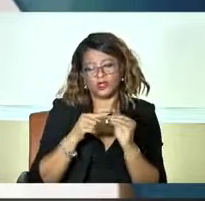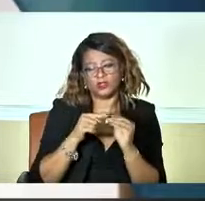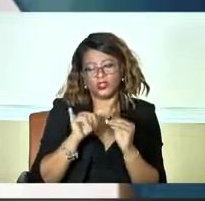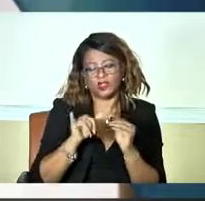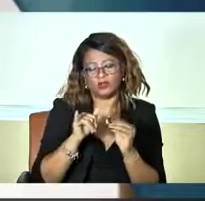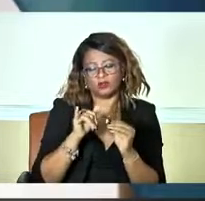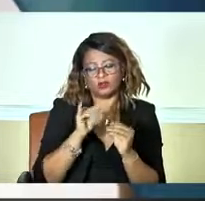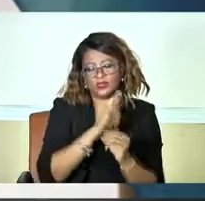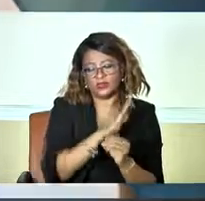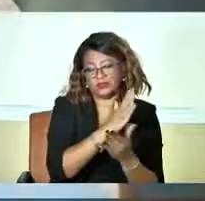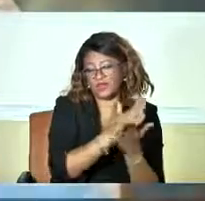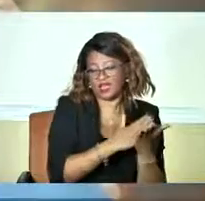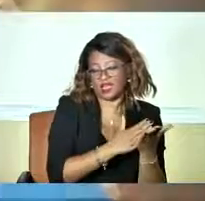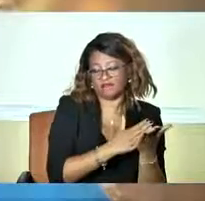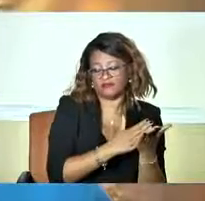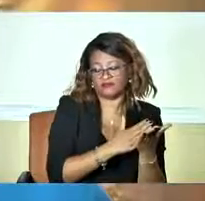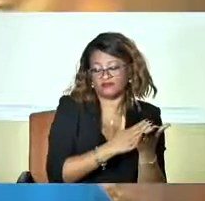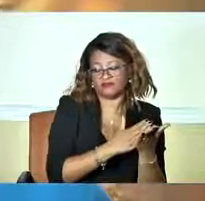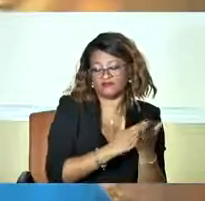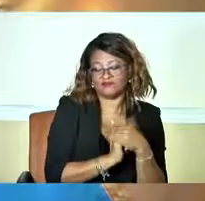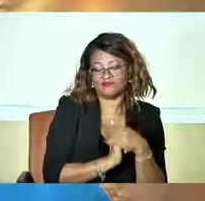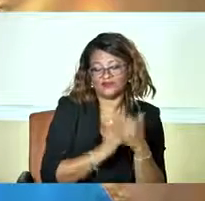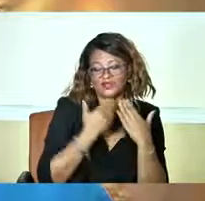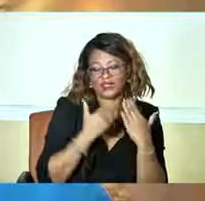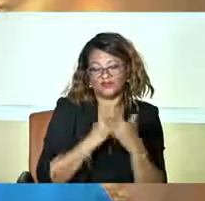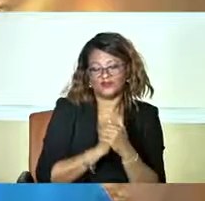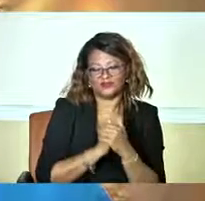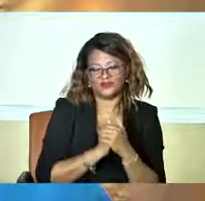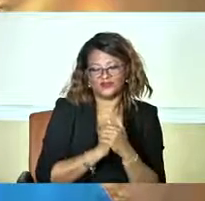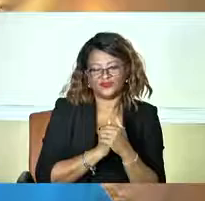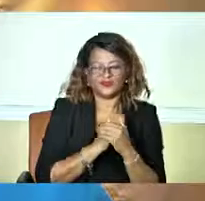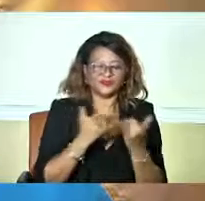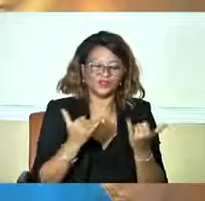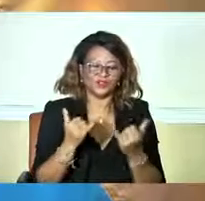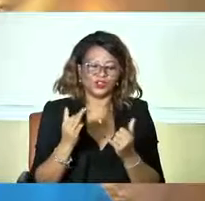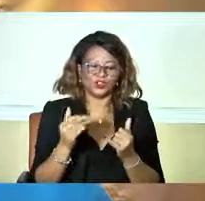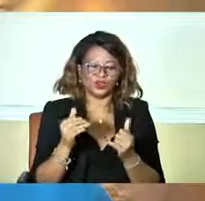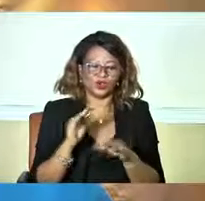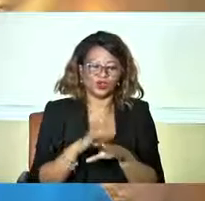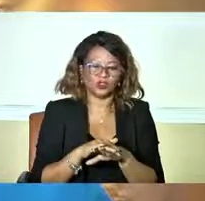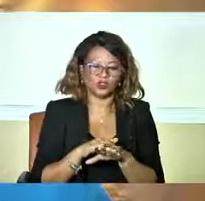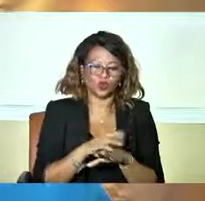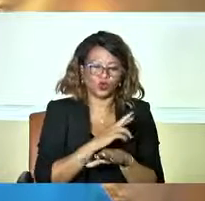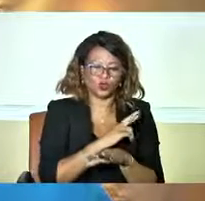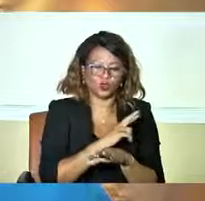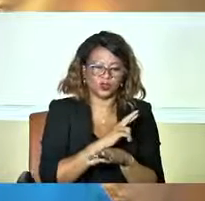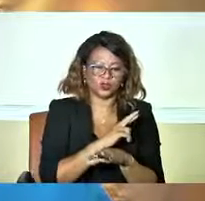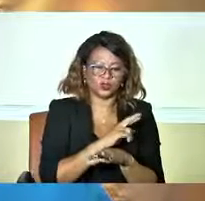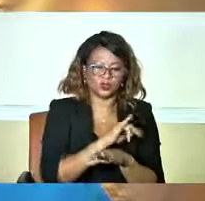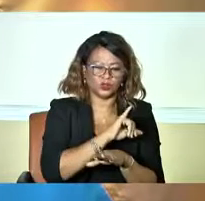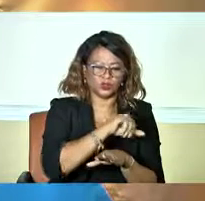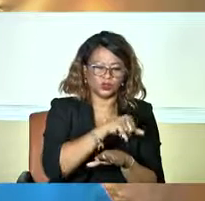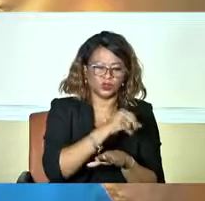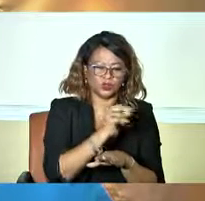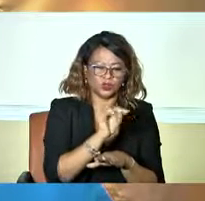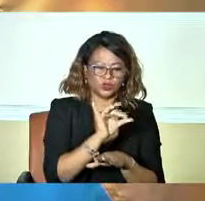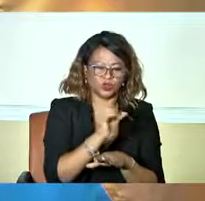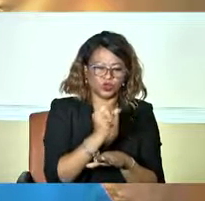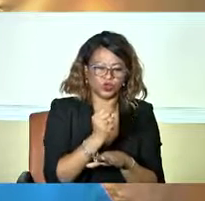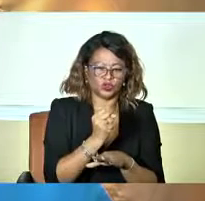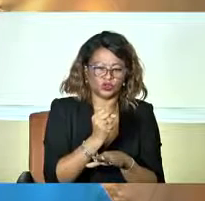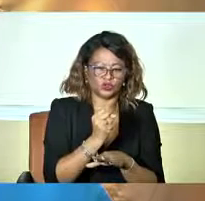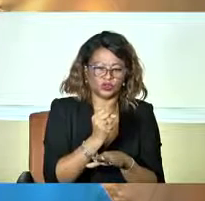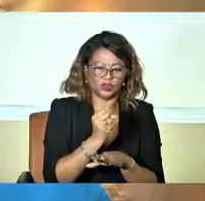behalf. Thank you, Minister. Now we're going to go on to Mr. Royston Jones from